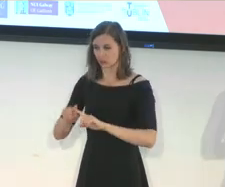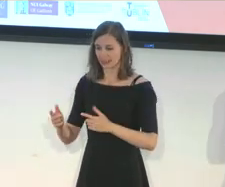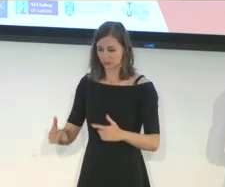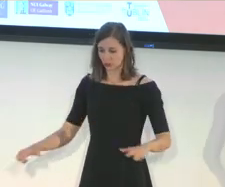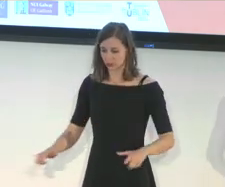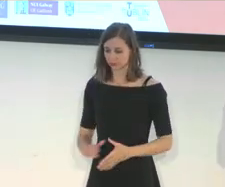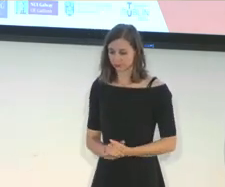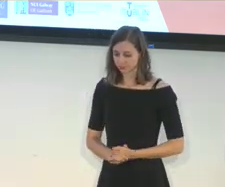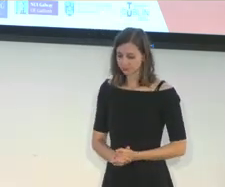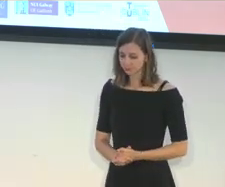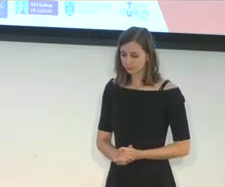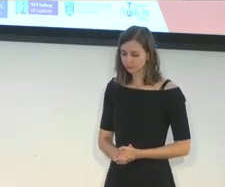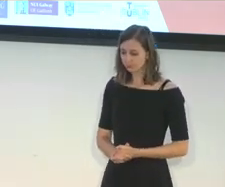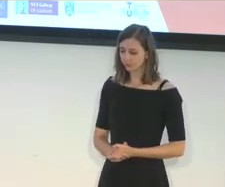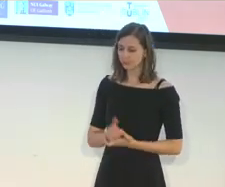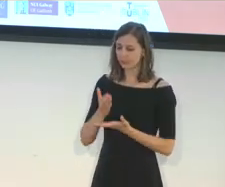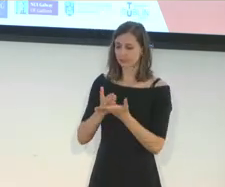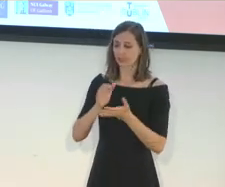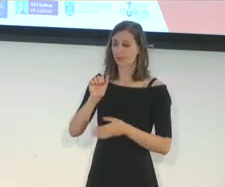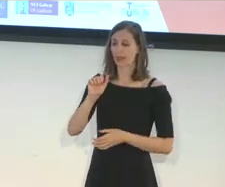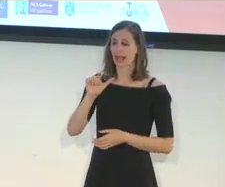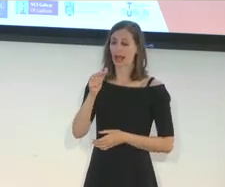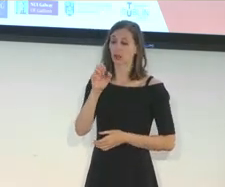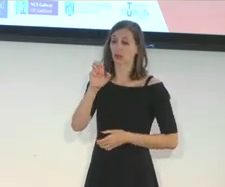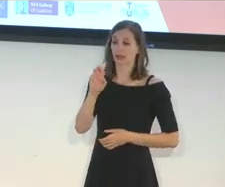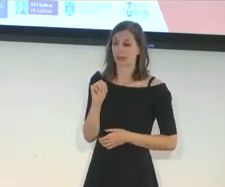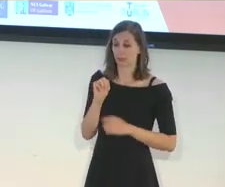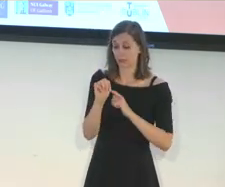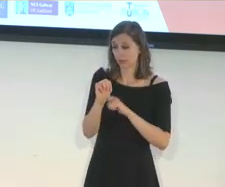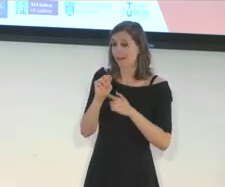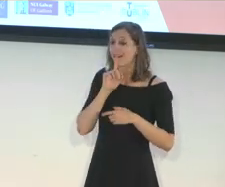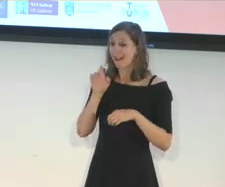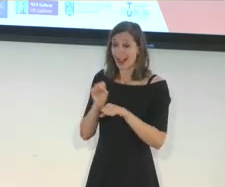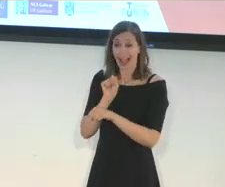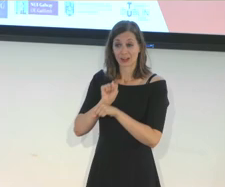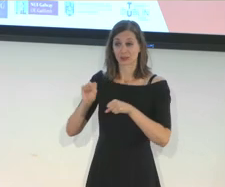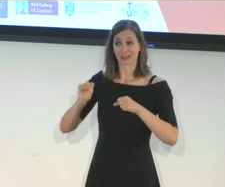And some of these algorithms are actually performing better than humans.